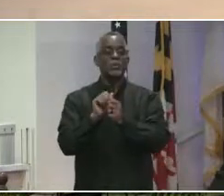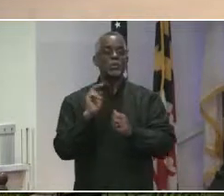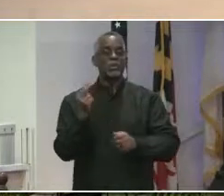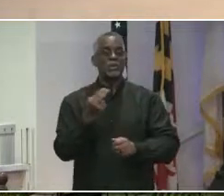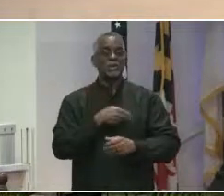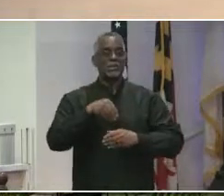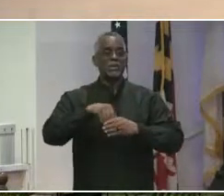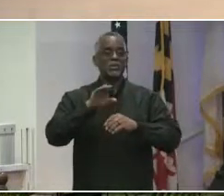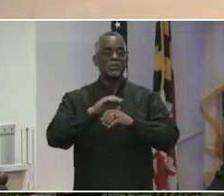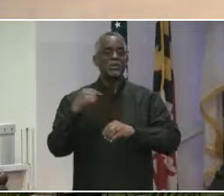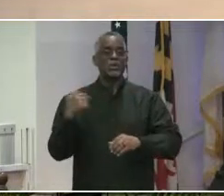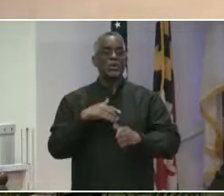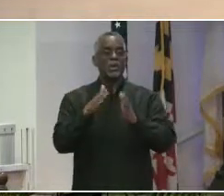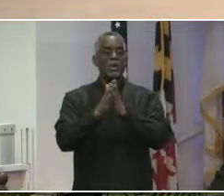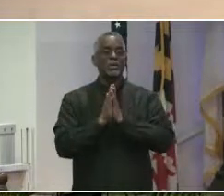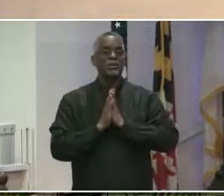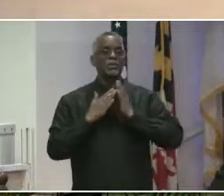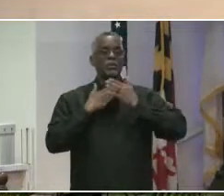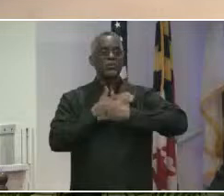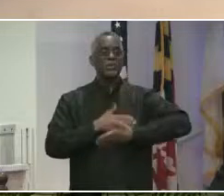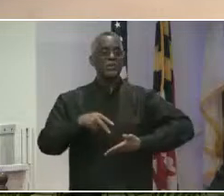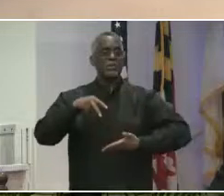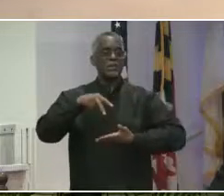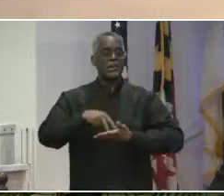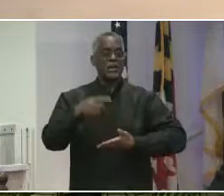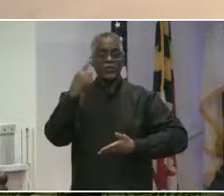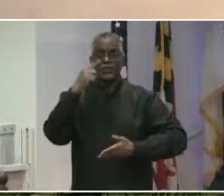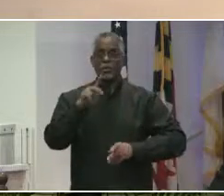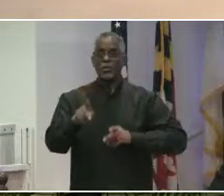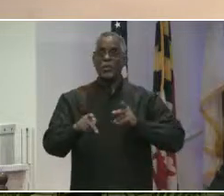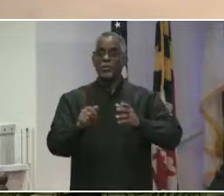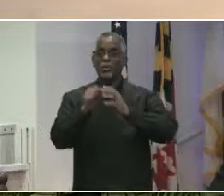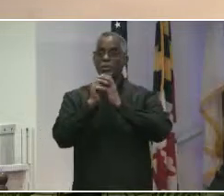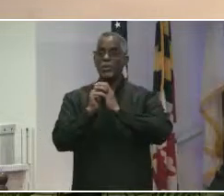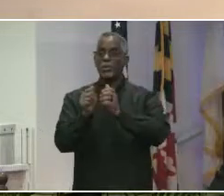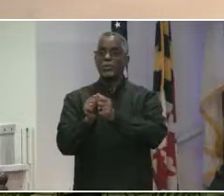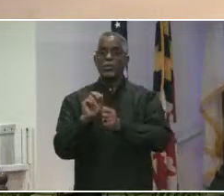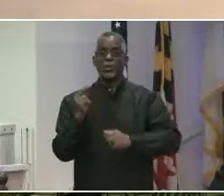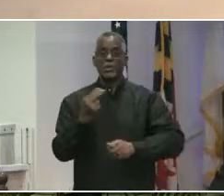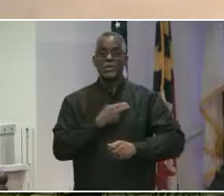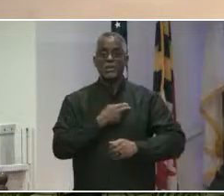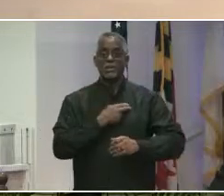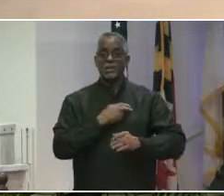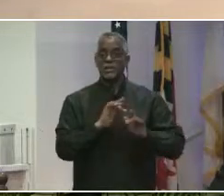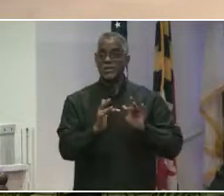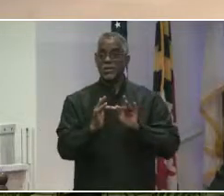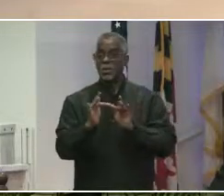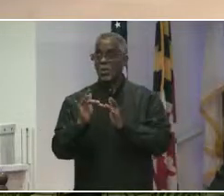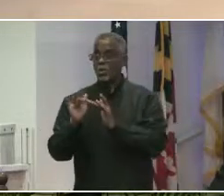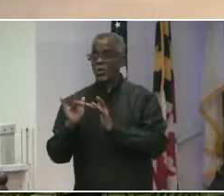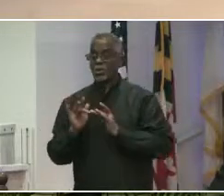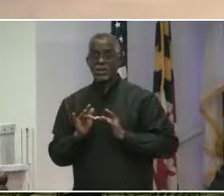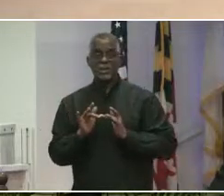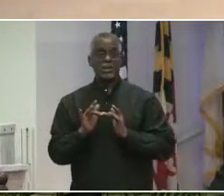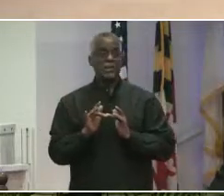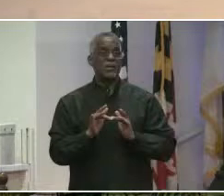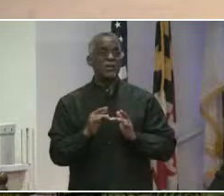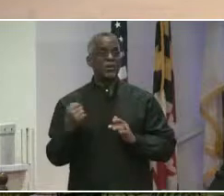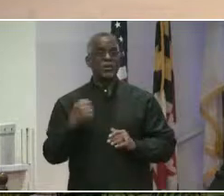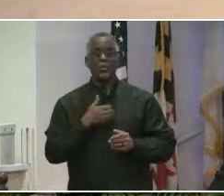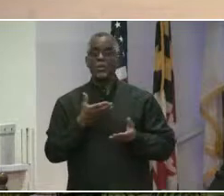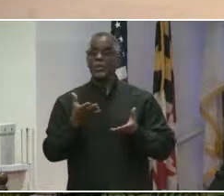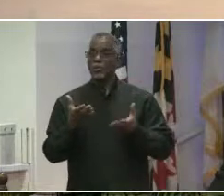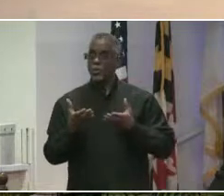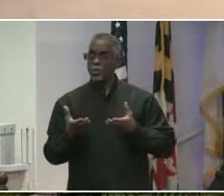sanctuary, we ask that you please stand. And for those who are worshiping with us online, we want you to drop a message in